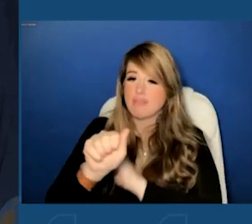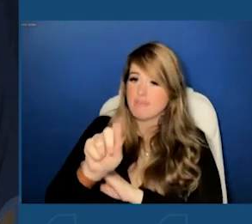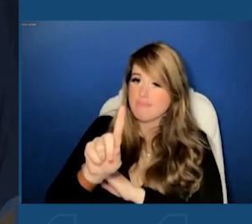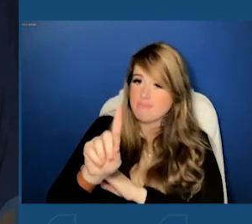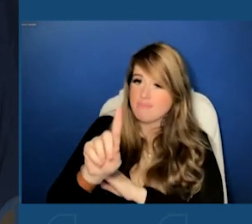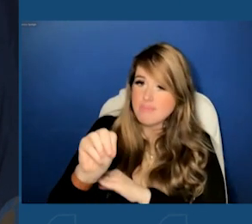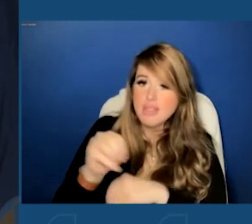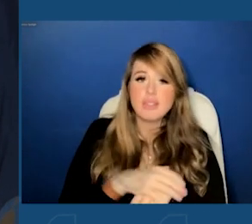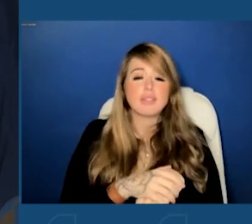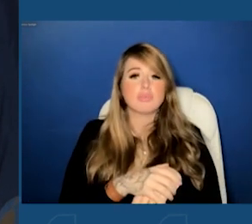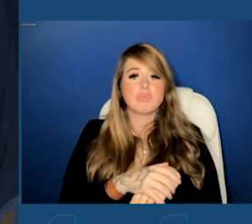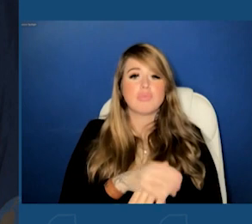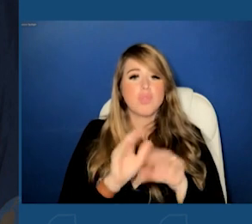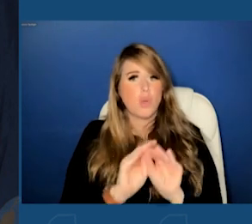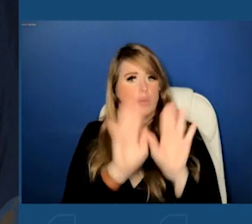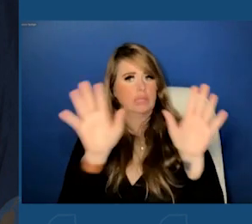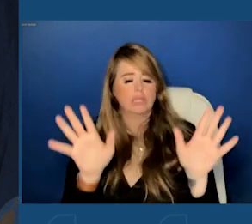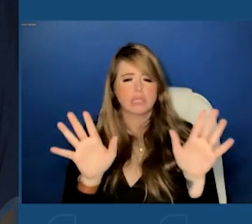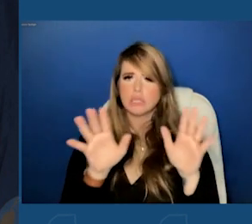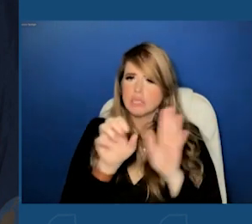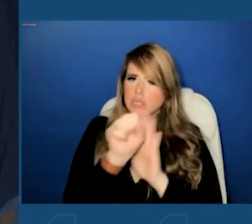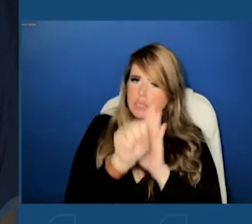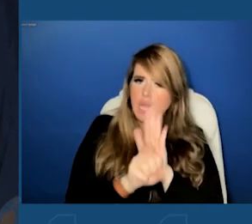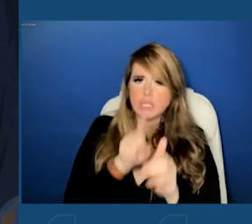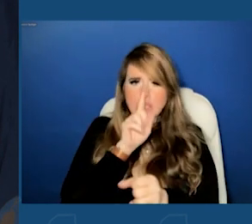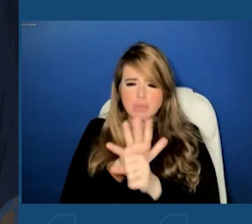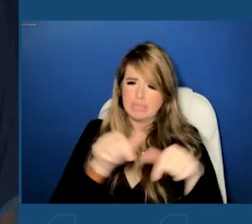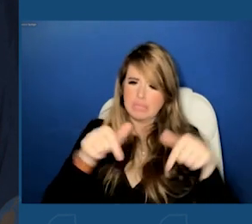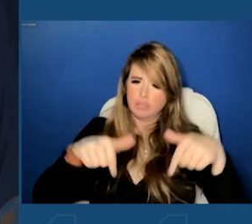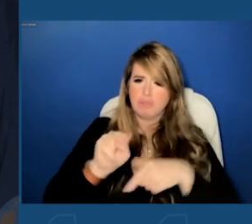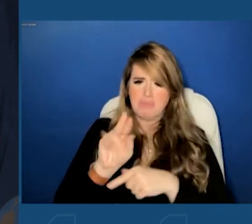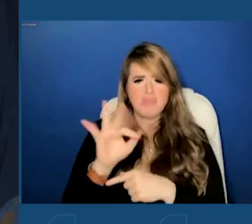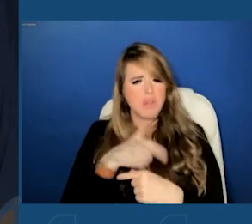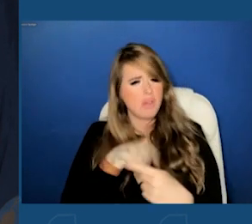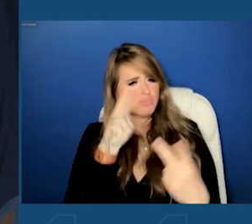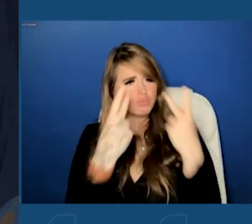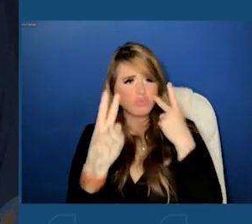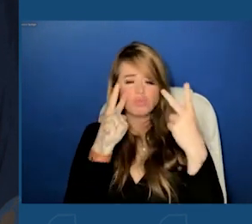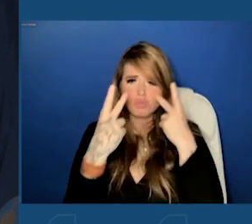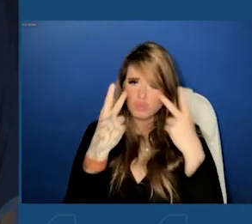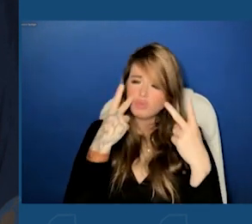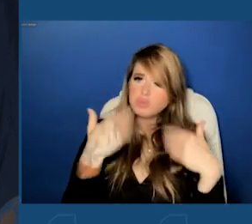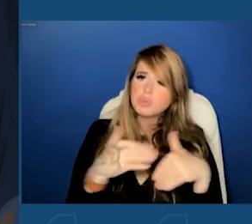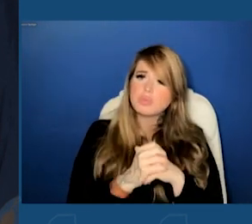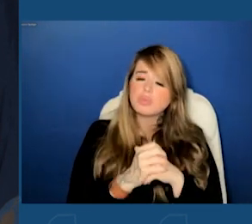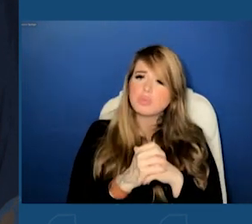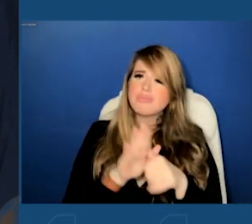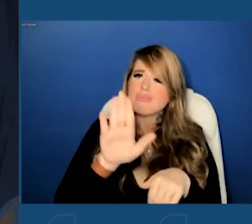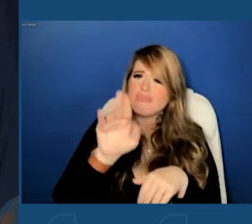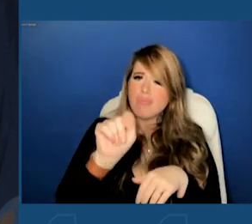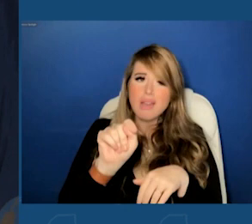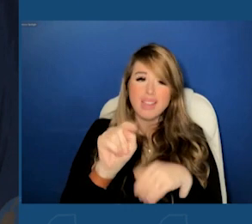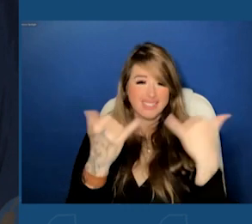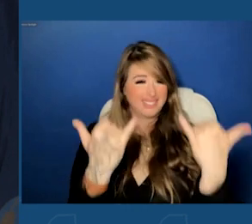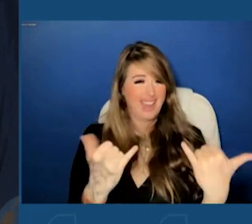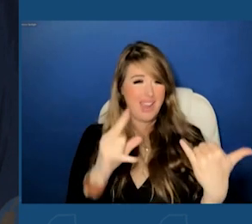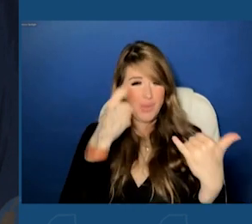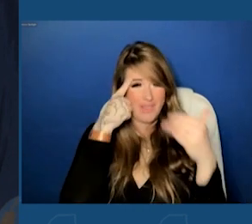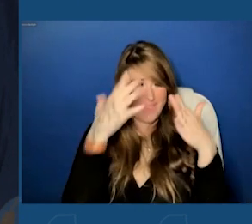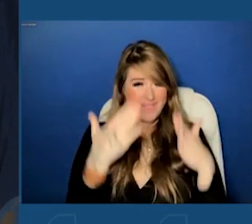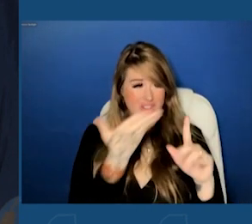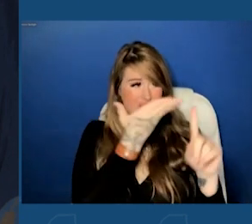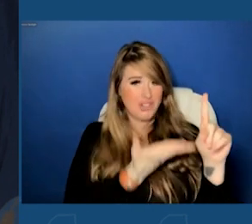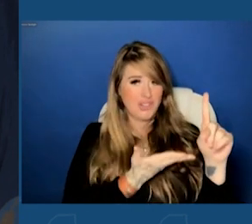obviously, to the state's investment in Niagara Falls, and that's wise. But we have a governor now who is not just